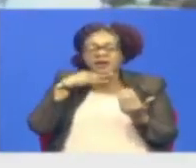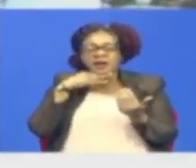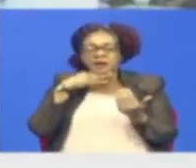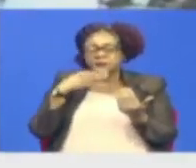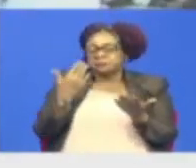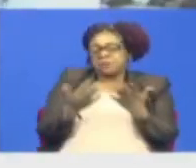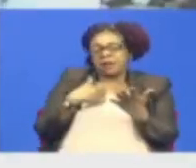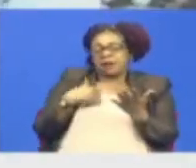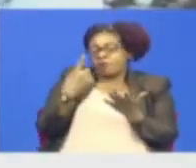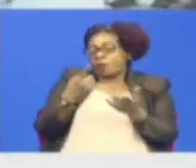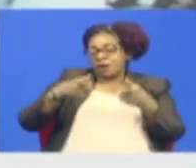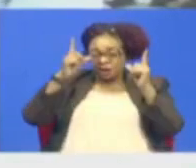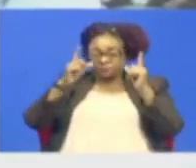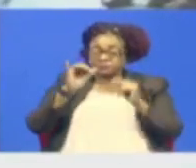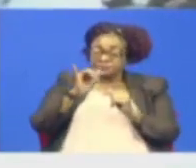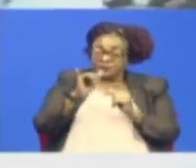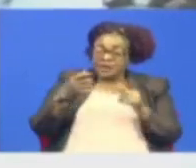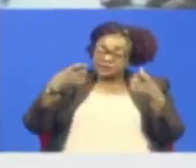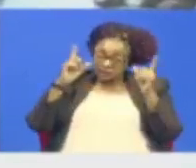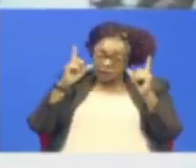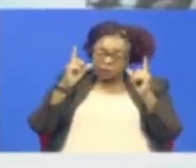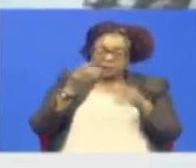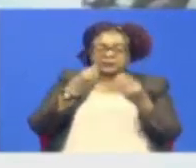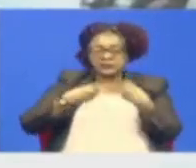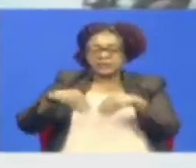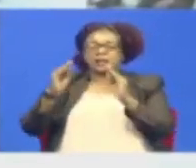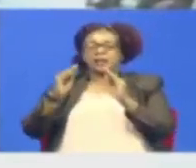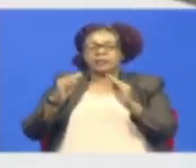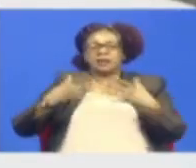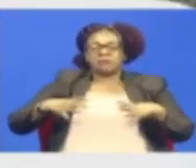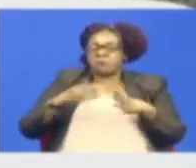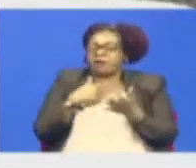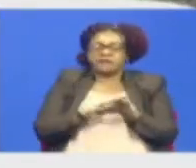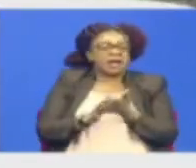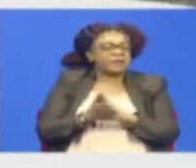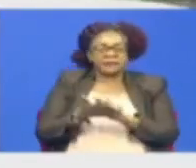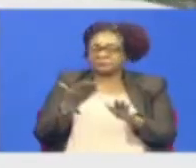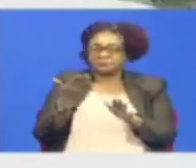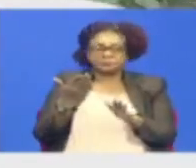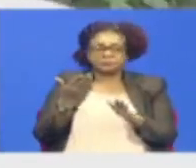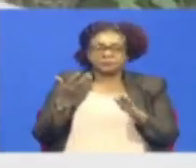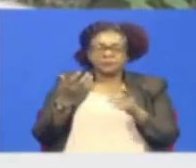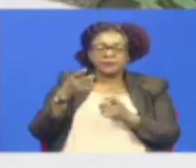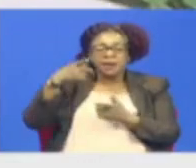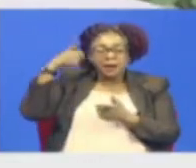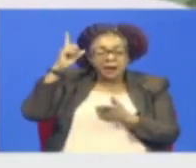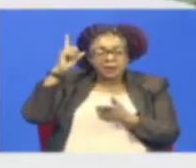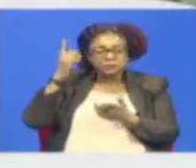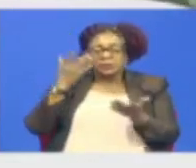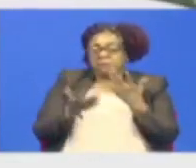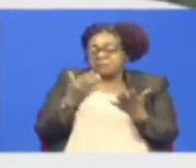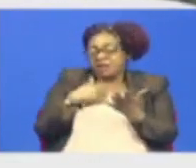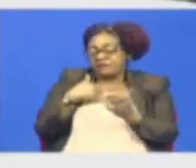moja. Sasa hiyo ng'ombe itabidi muuze alafu watu wanabaki bila kitu. Na hii ng'ombe utapata ako na mtoto afaa ingia ajoin